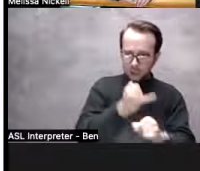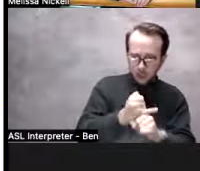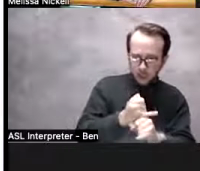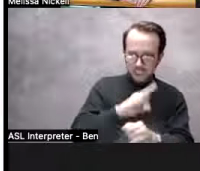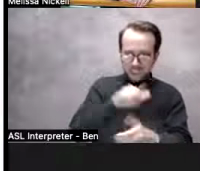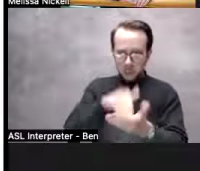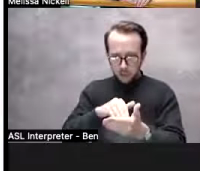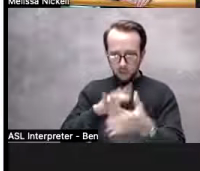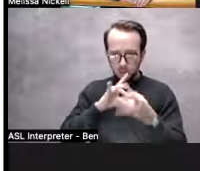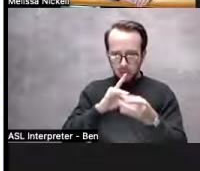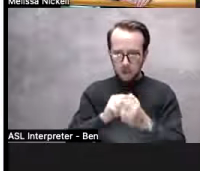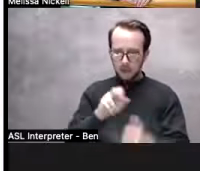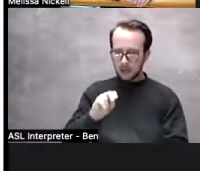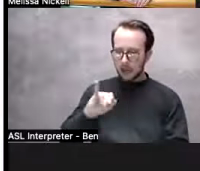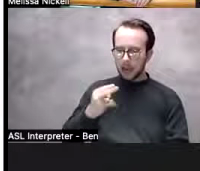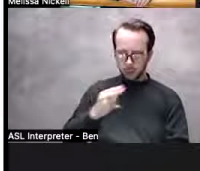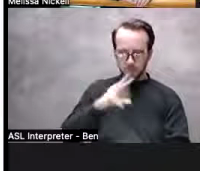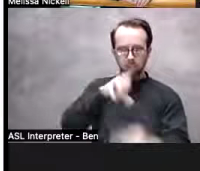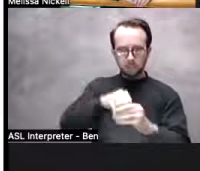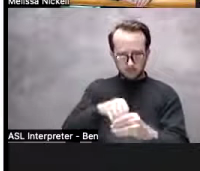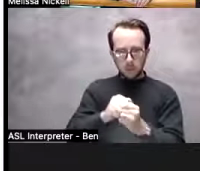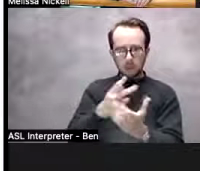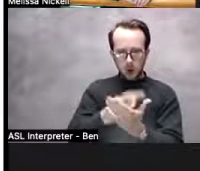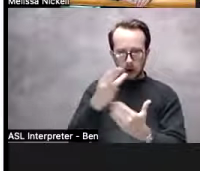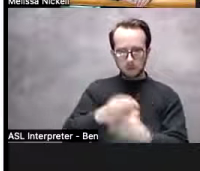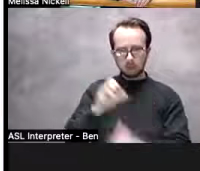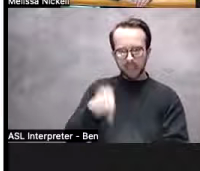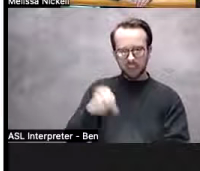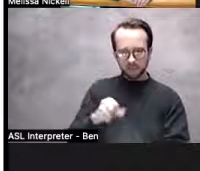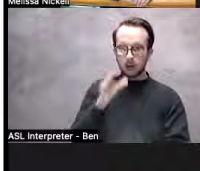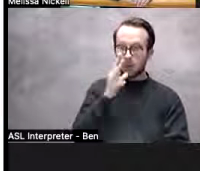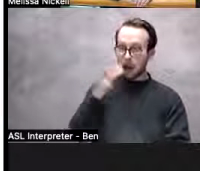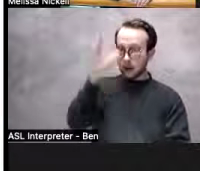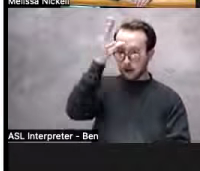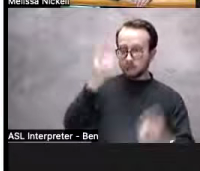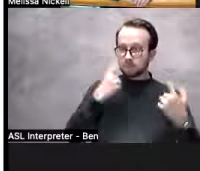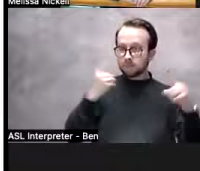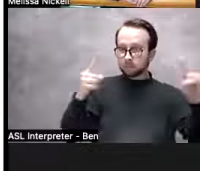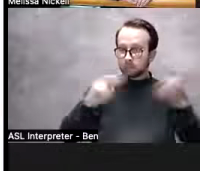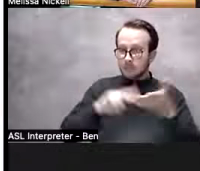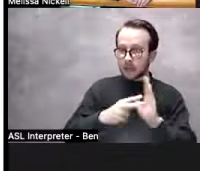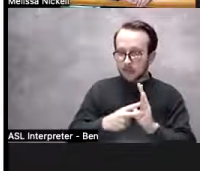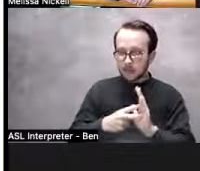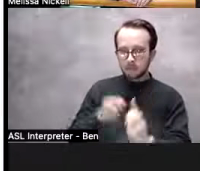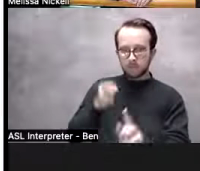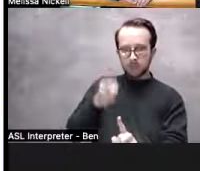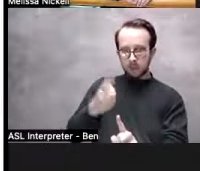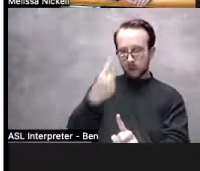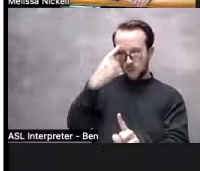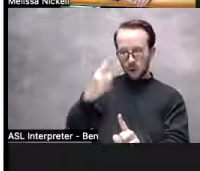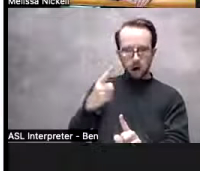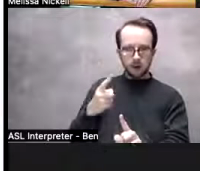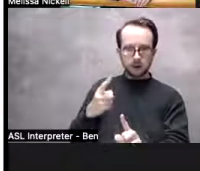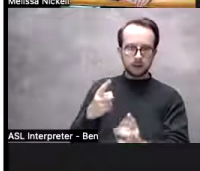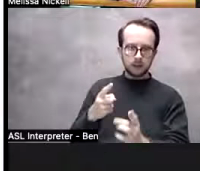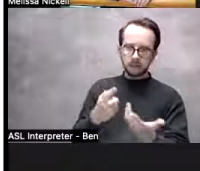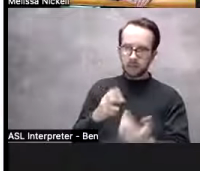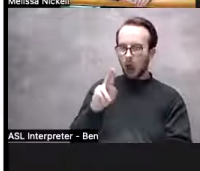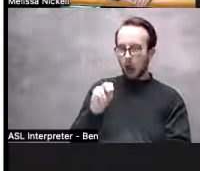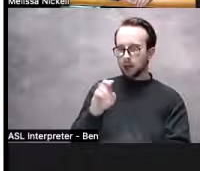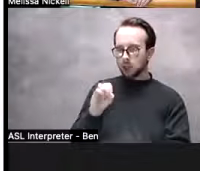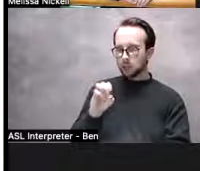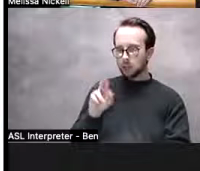participate in the program. So the parent announcements are basically for unsolicited applications, or what are